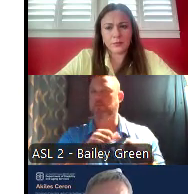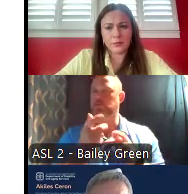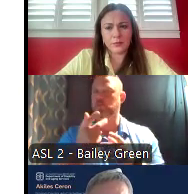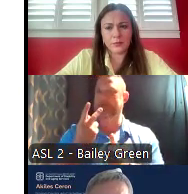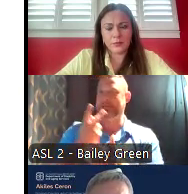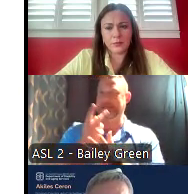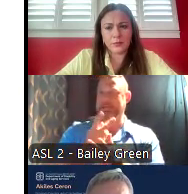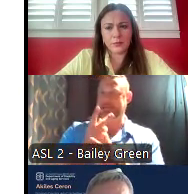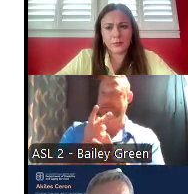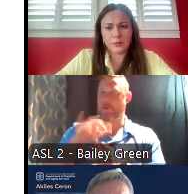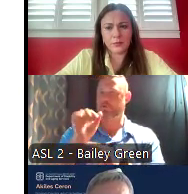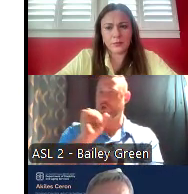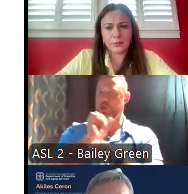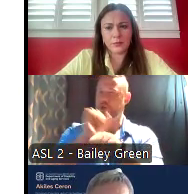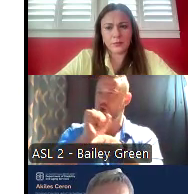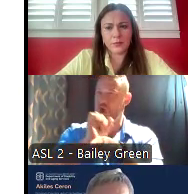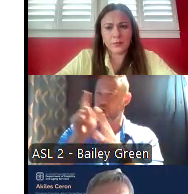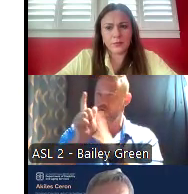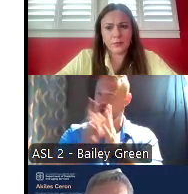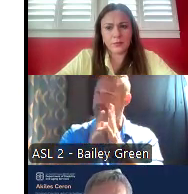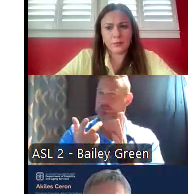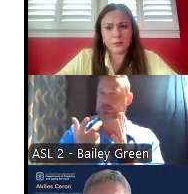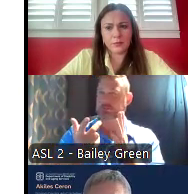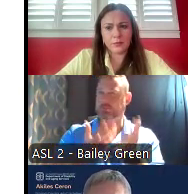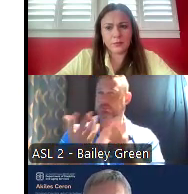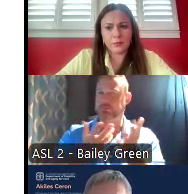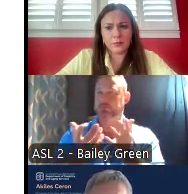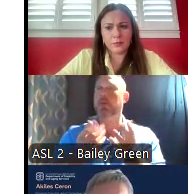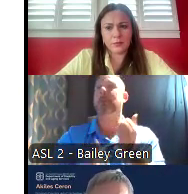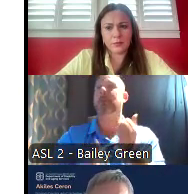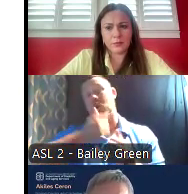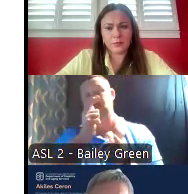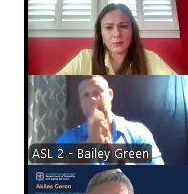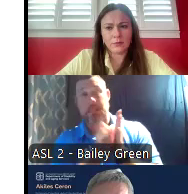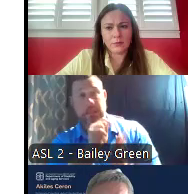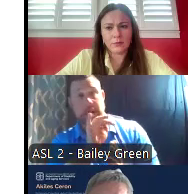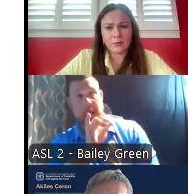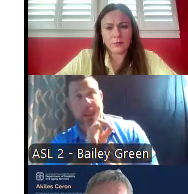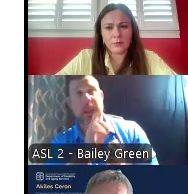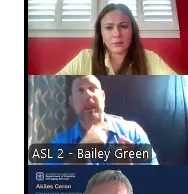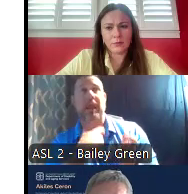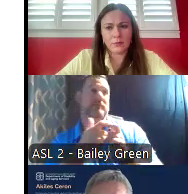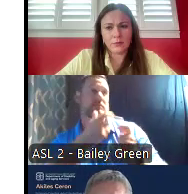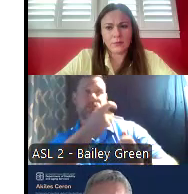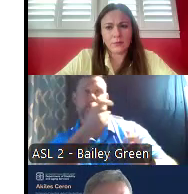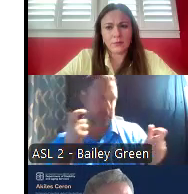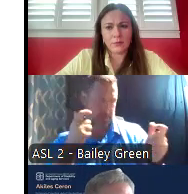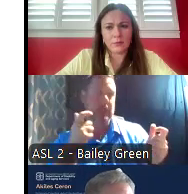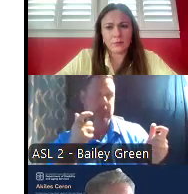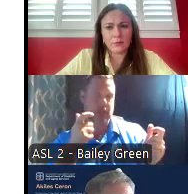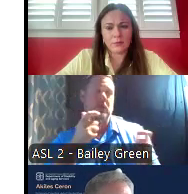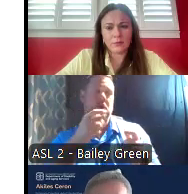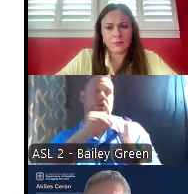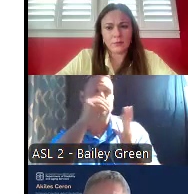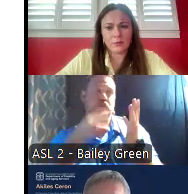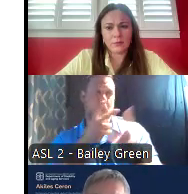and employed for very long because most legal aid attorneys carry significant student loan debt, which leads